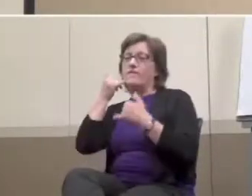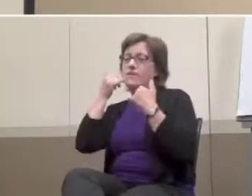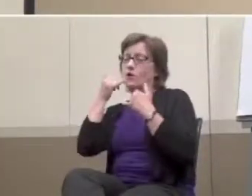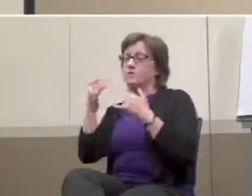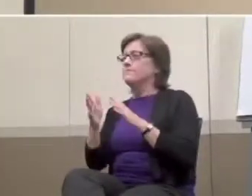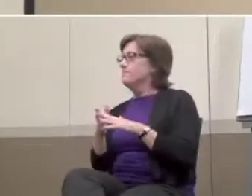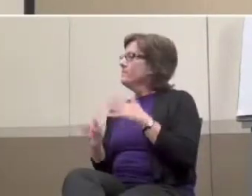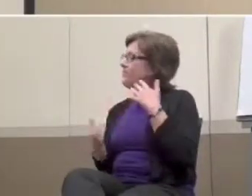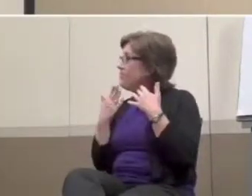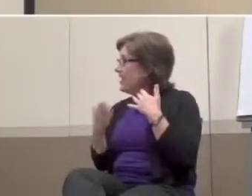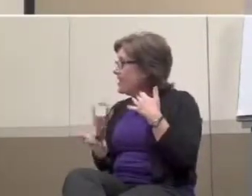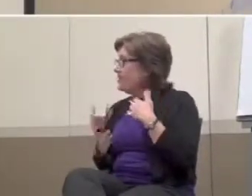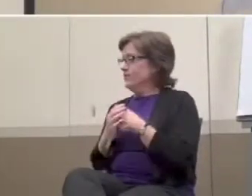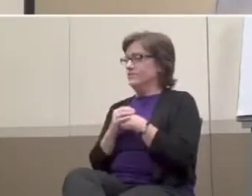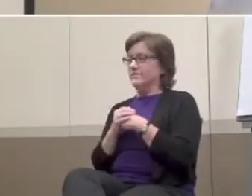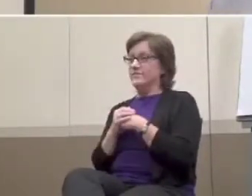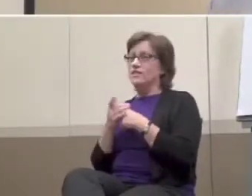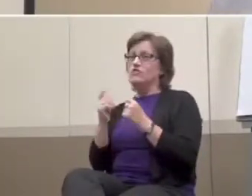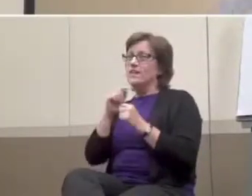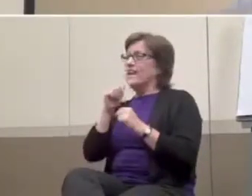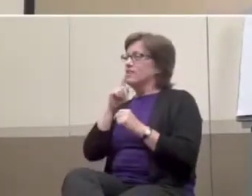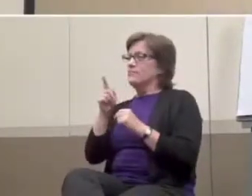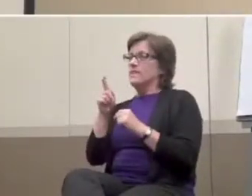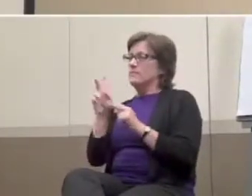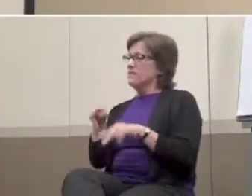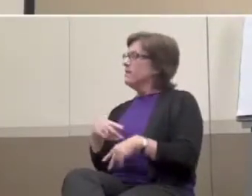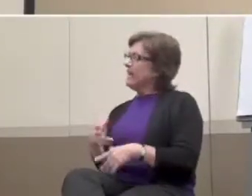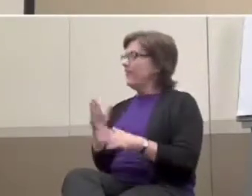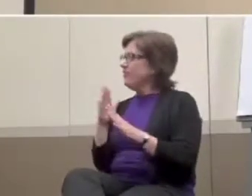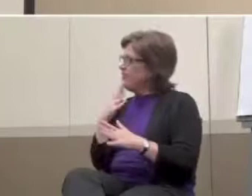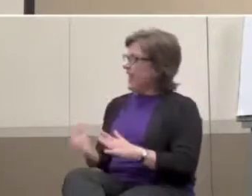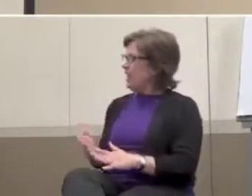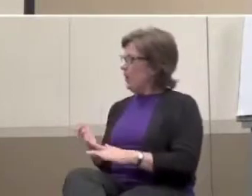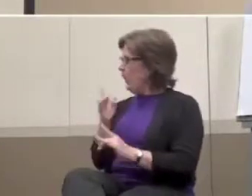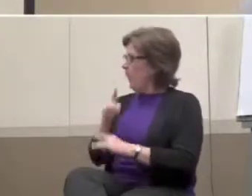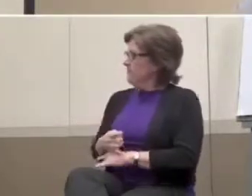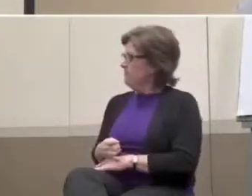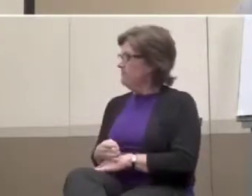Thank you. I was trying not to be condescending, but I was a little bit, darn it.